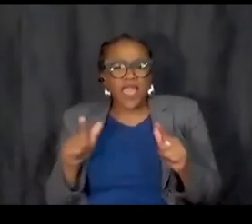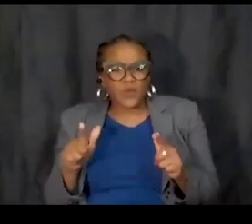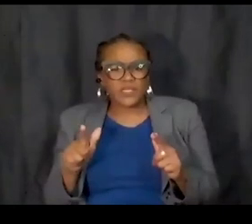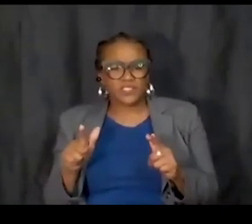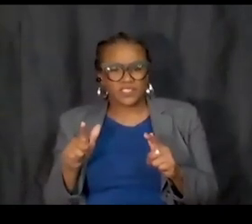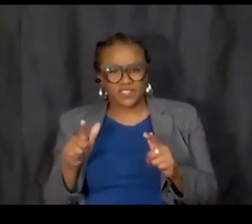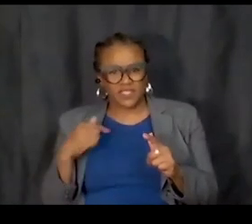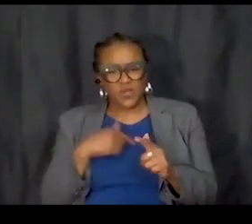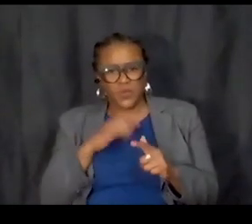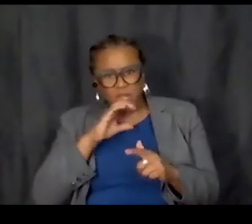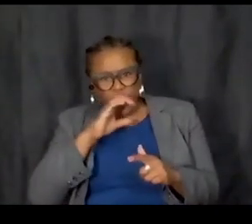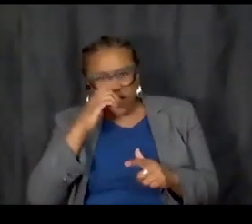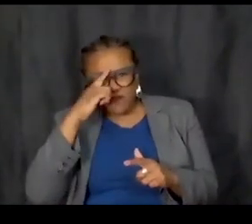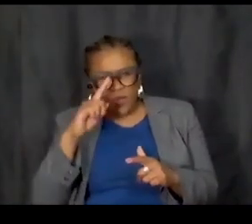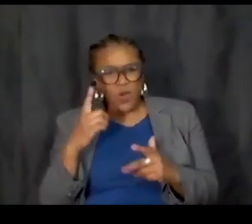engage